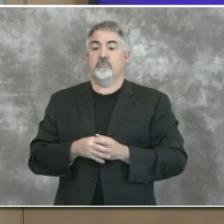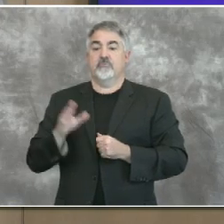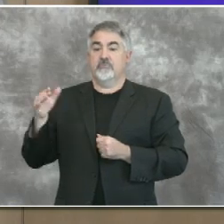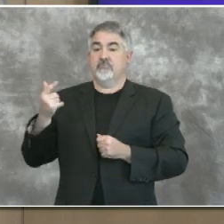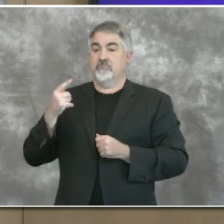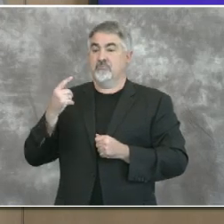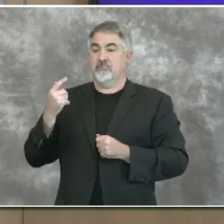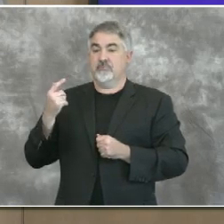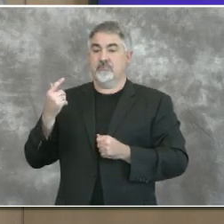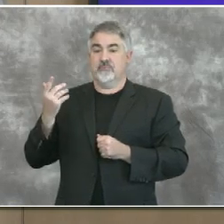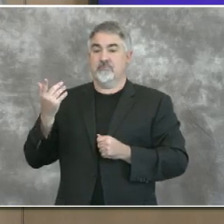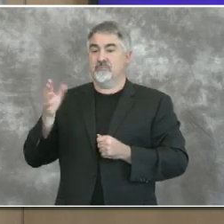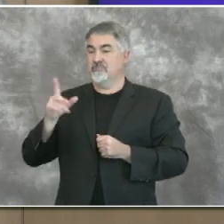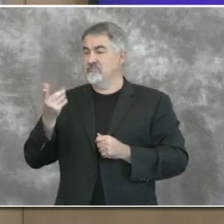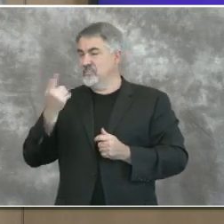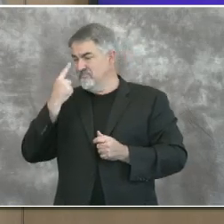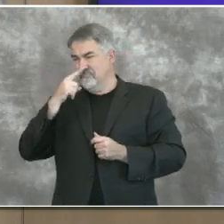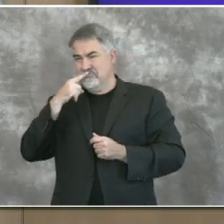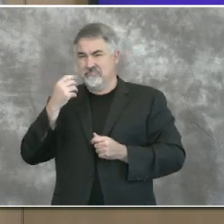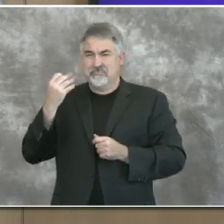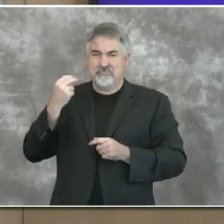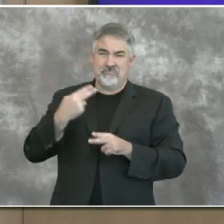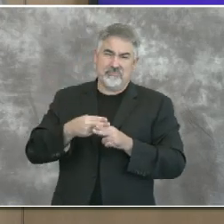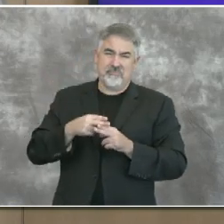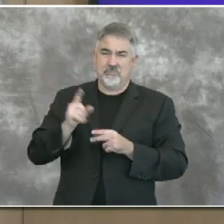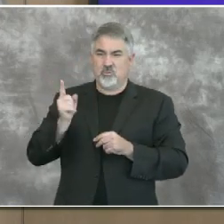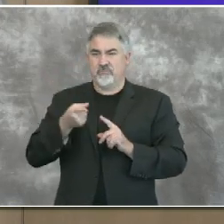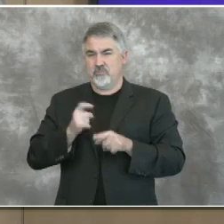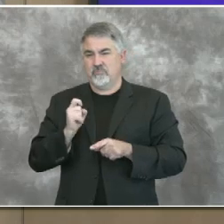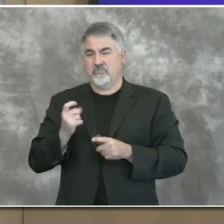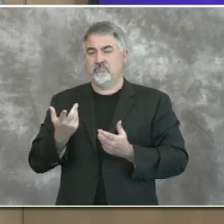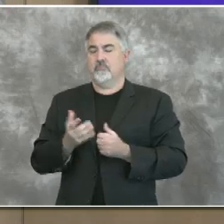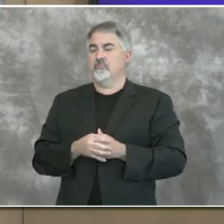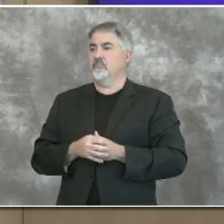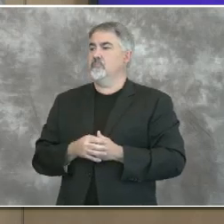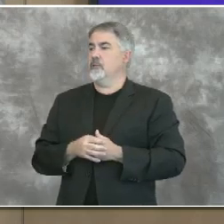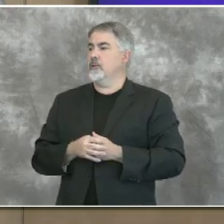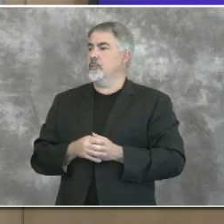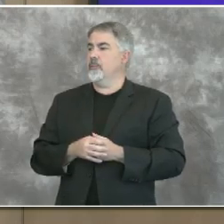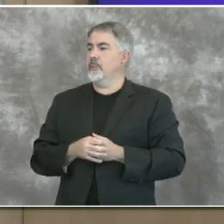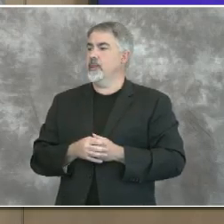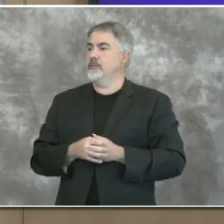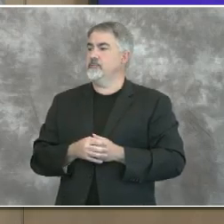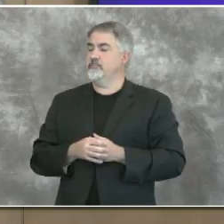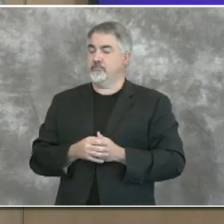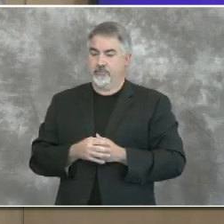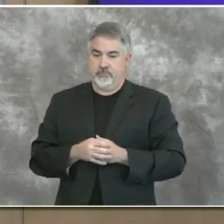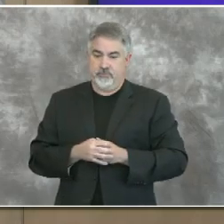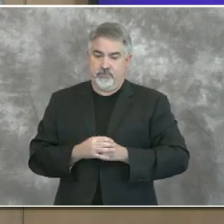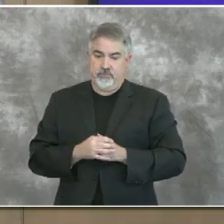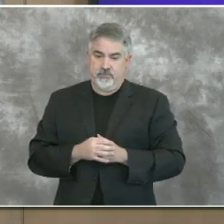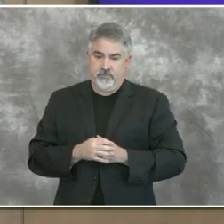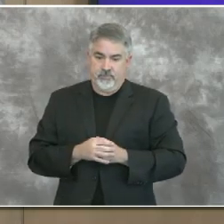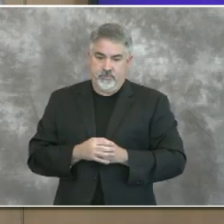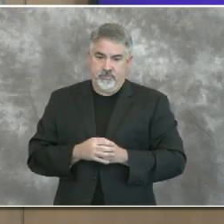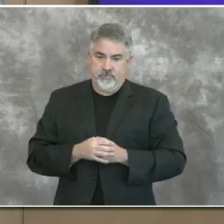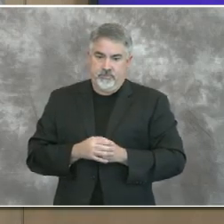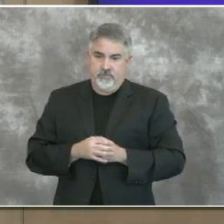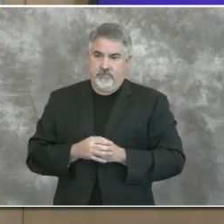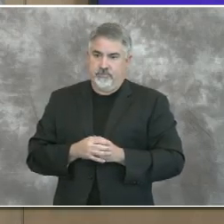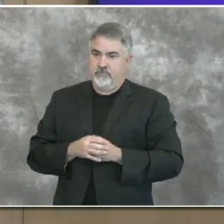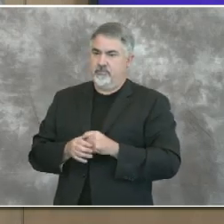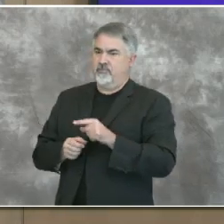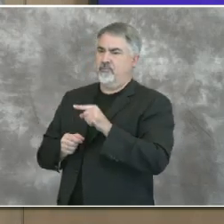your name and your outlet in the introduction, please make sure you do. Let's go to the first call. Union Tribune, please state your name